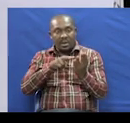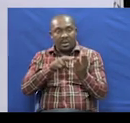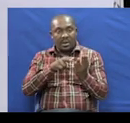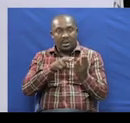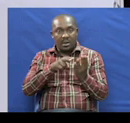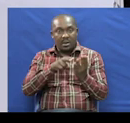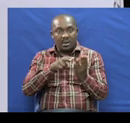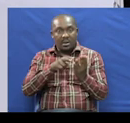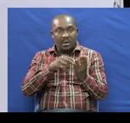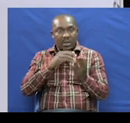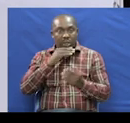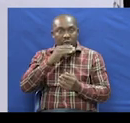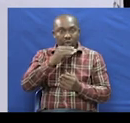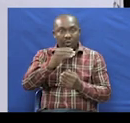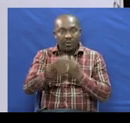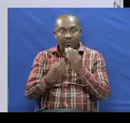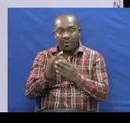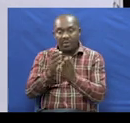radio.